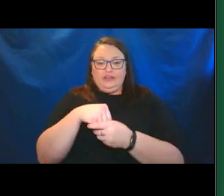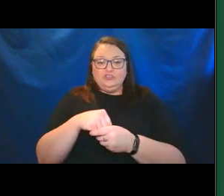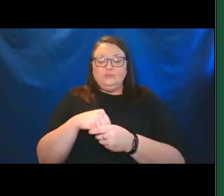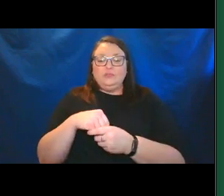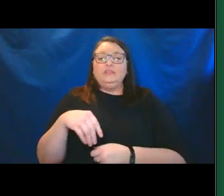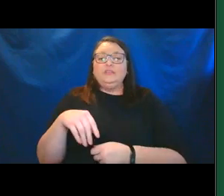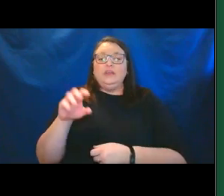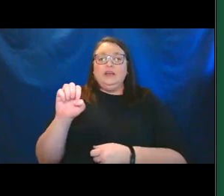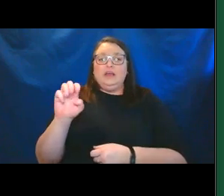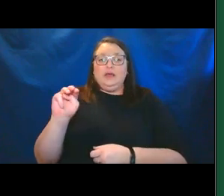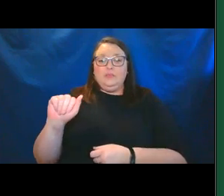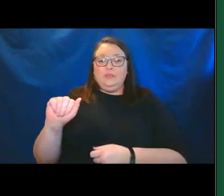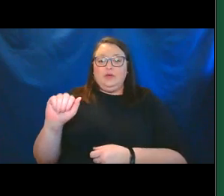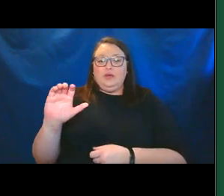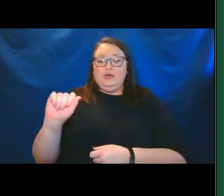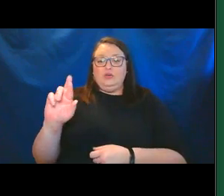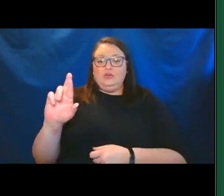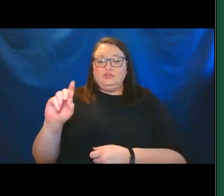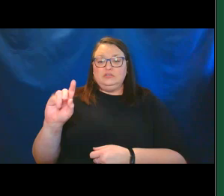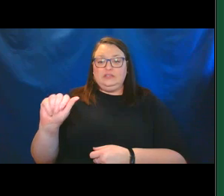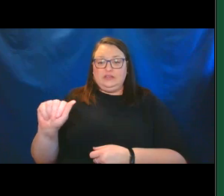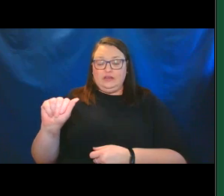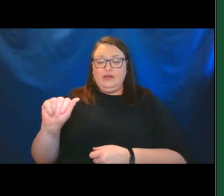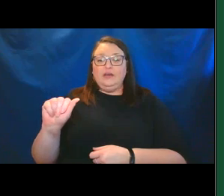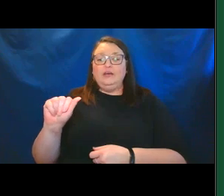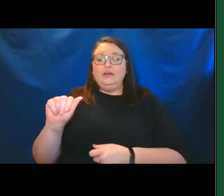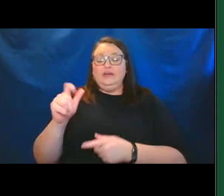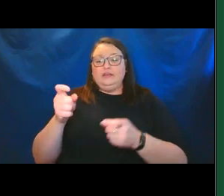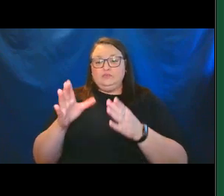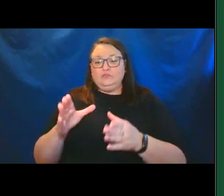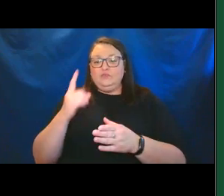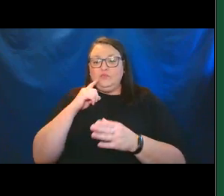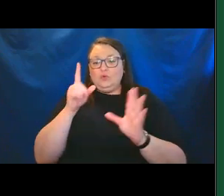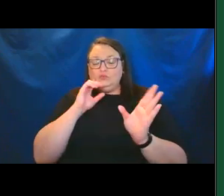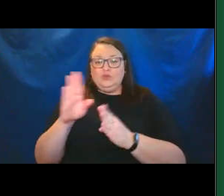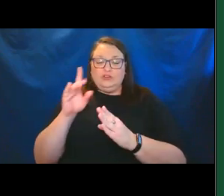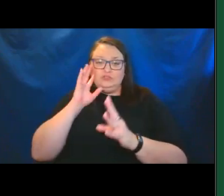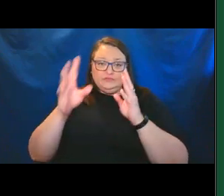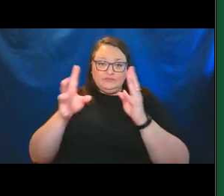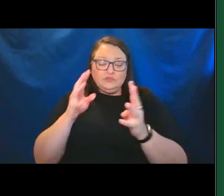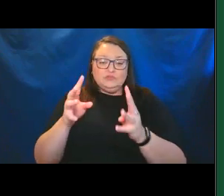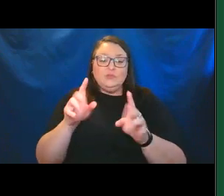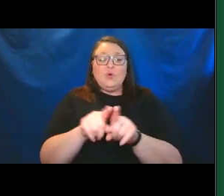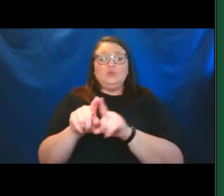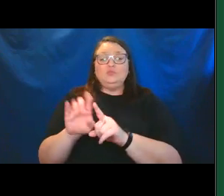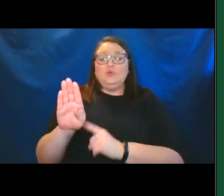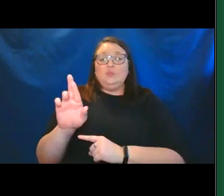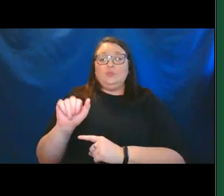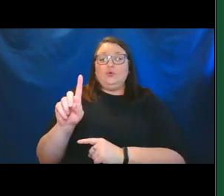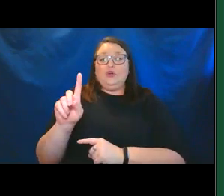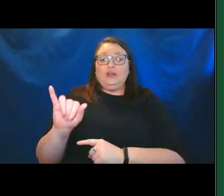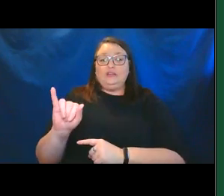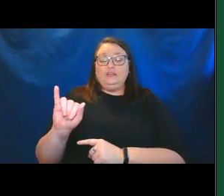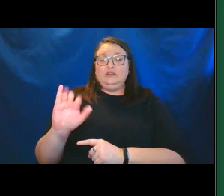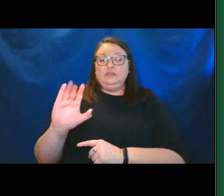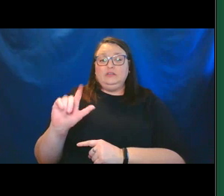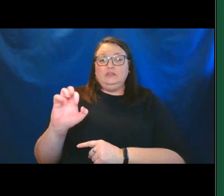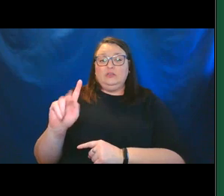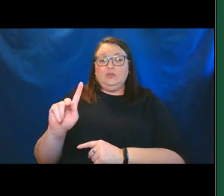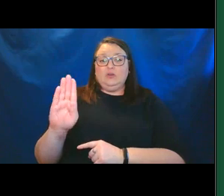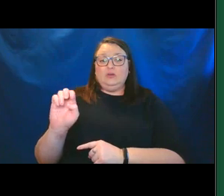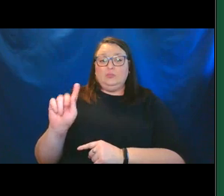Strategy and Innovation. Someone not pictured here is Brandy Clark Burton, who recently joined us in a consulting capacity as